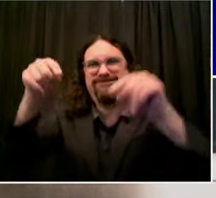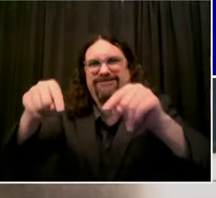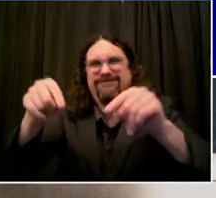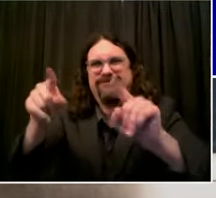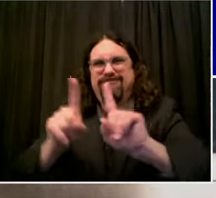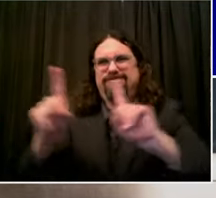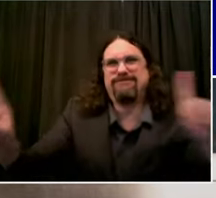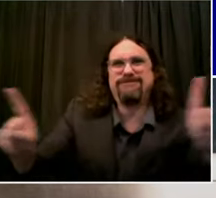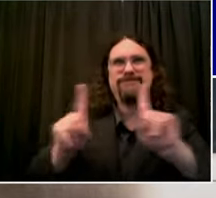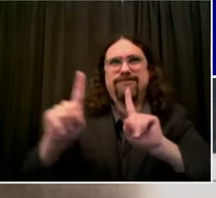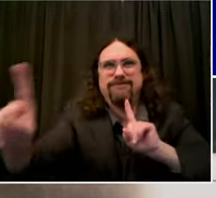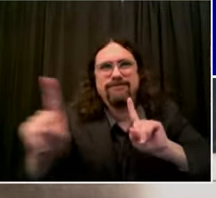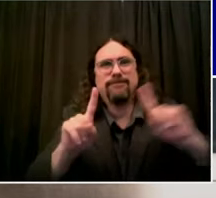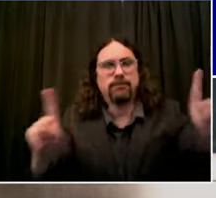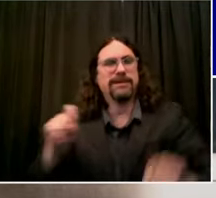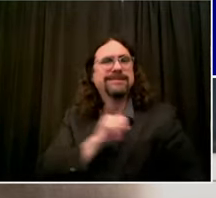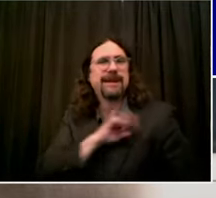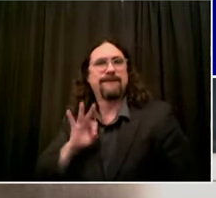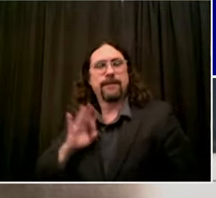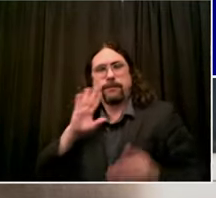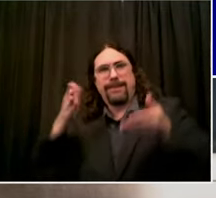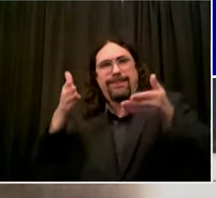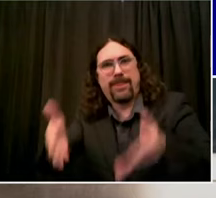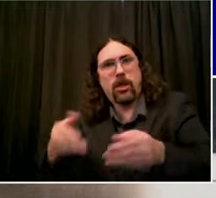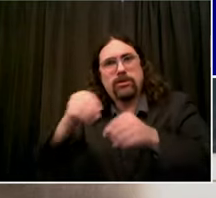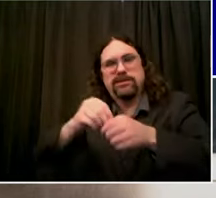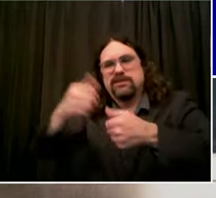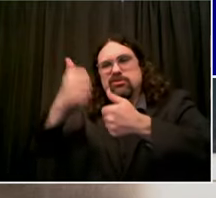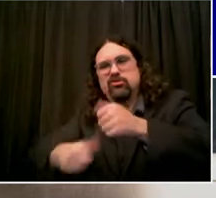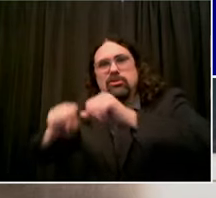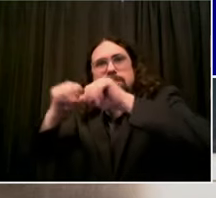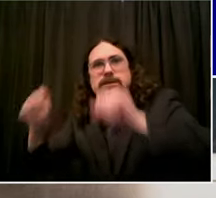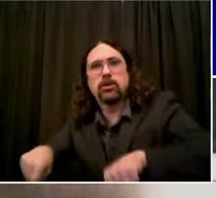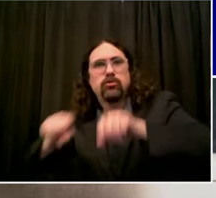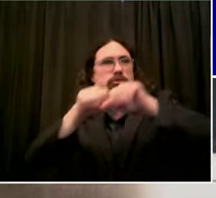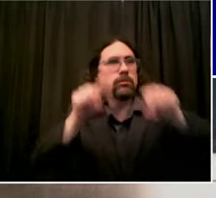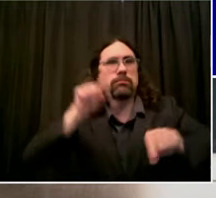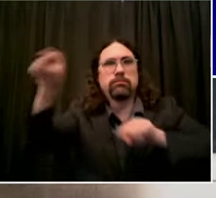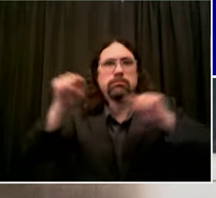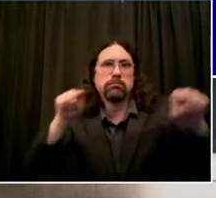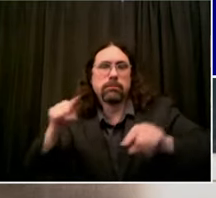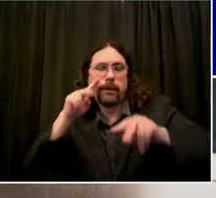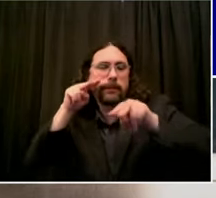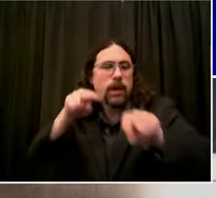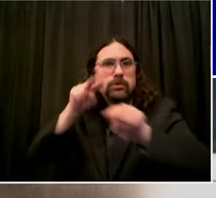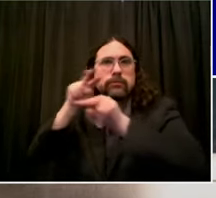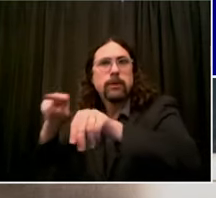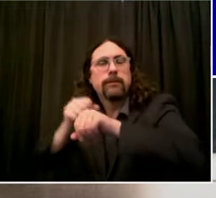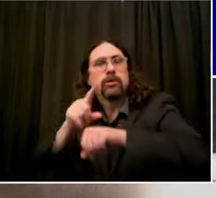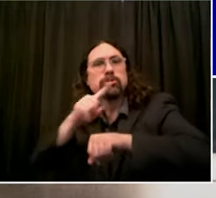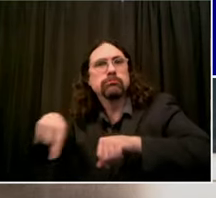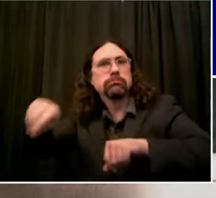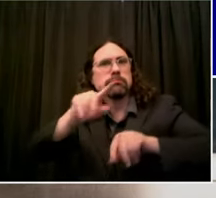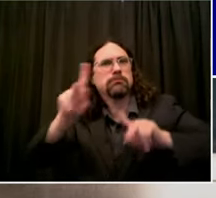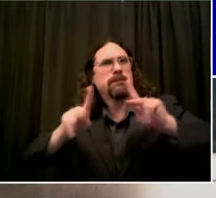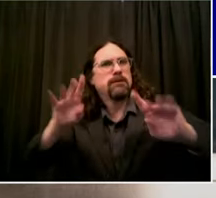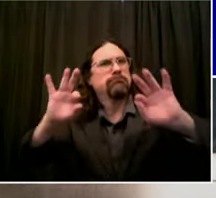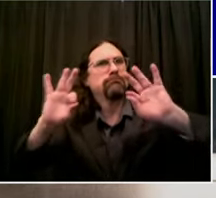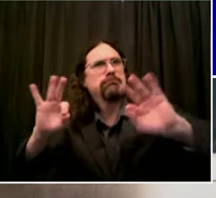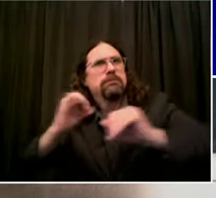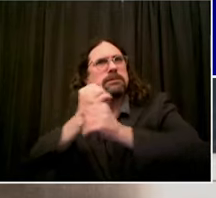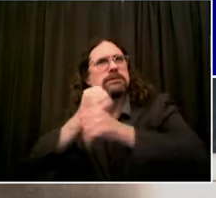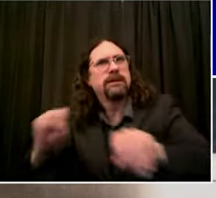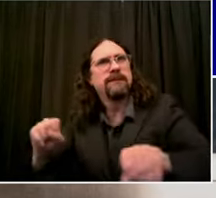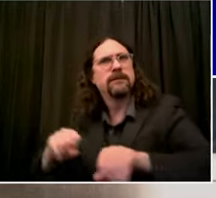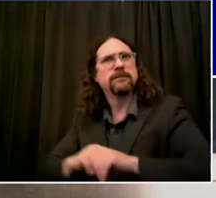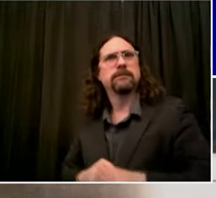crowded. Those kind of adjustments will make a lot of difference. And then people will see it and feel it, and they will feel safe. And I know